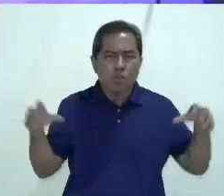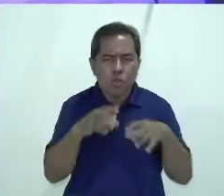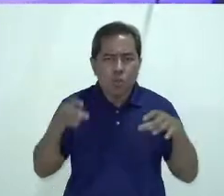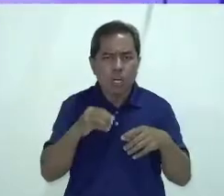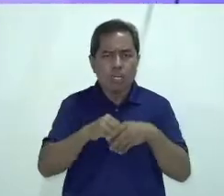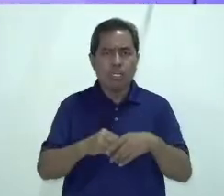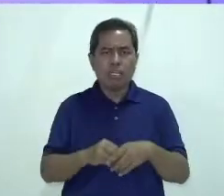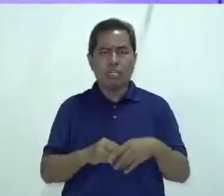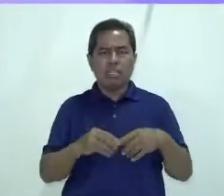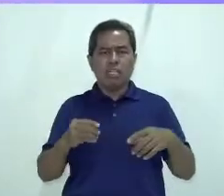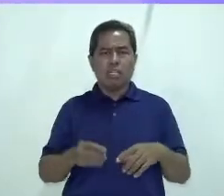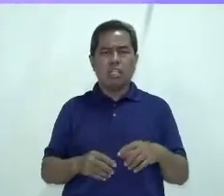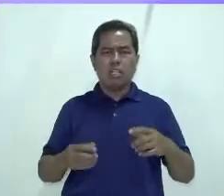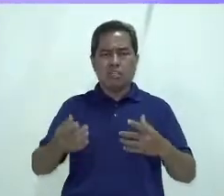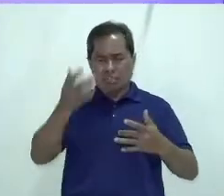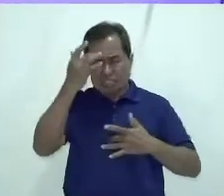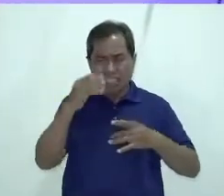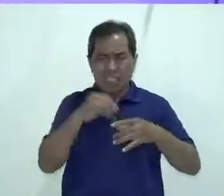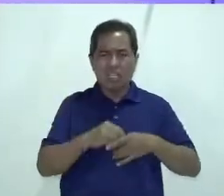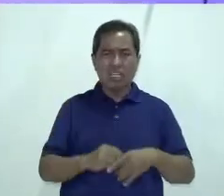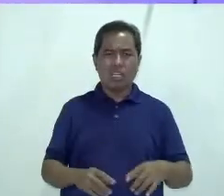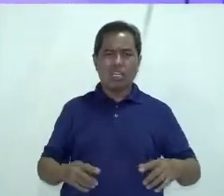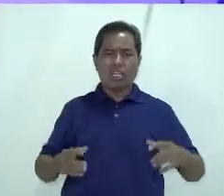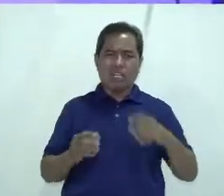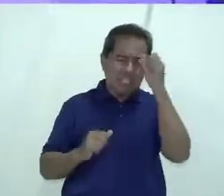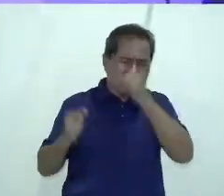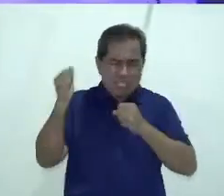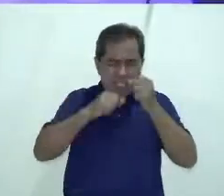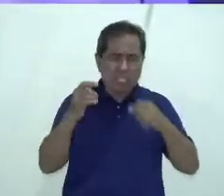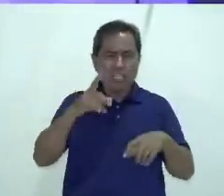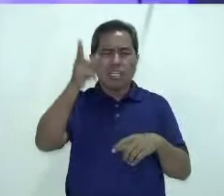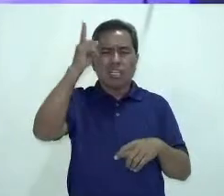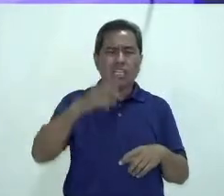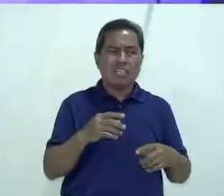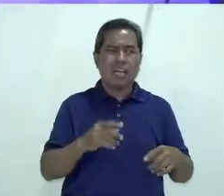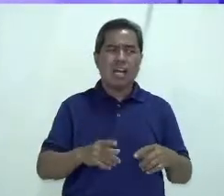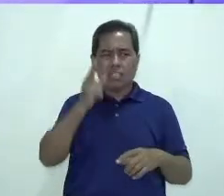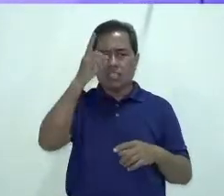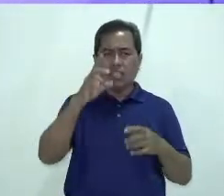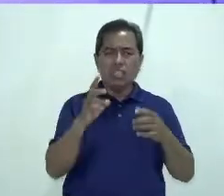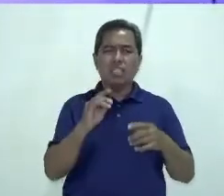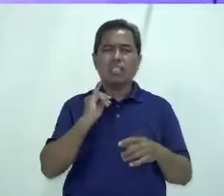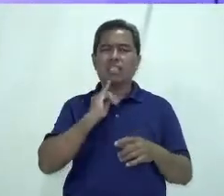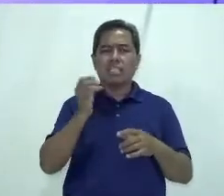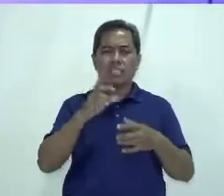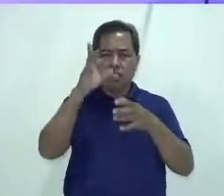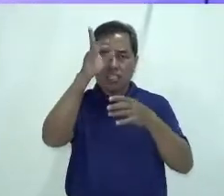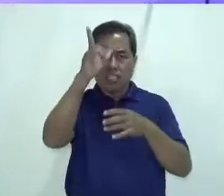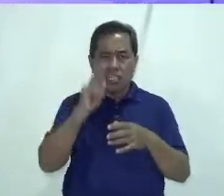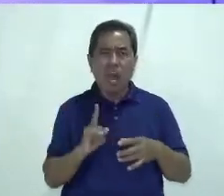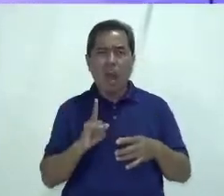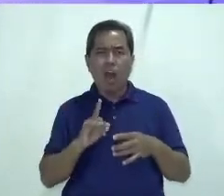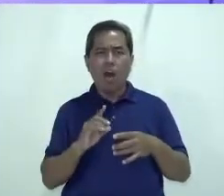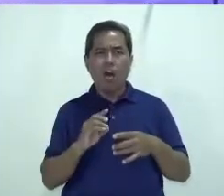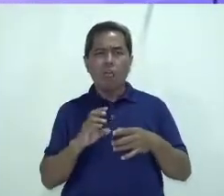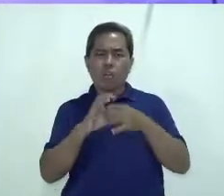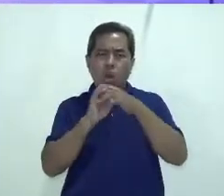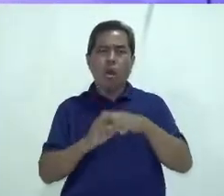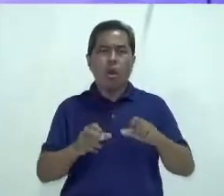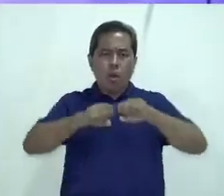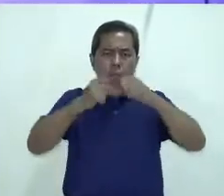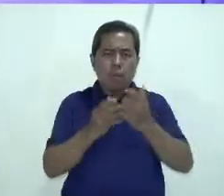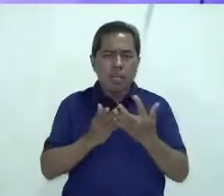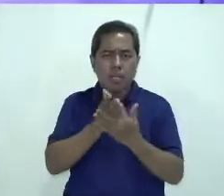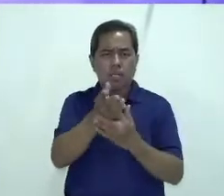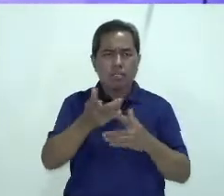difficulty. God is a God of breakthrough, and you need to trust in Him today. So come on, in this room, would you stand together with me? In